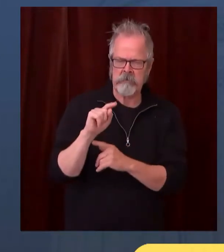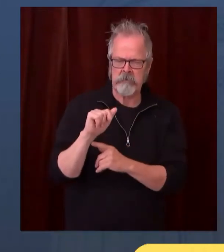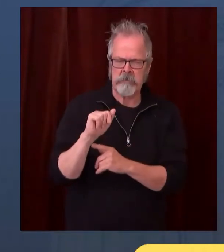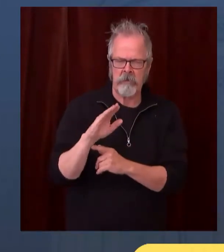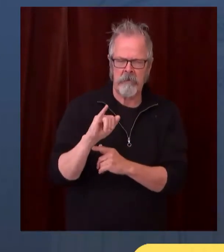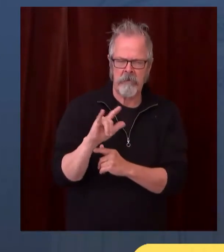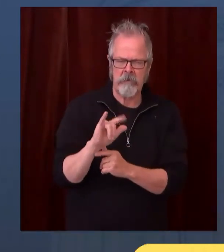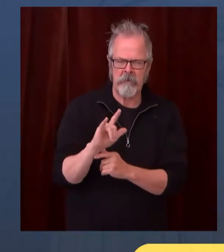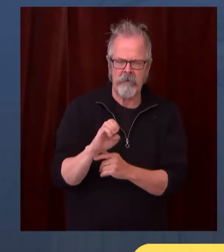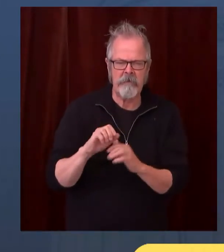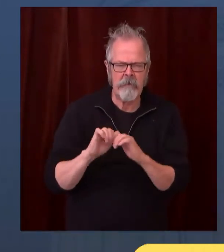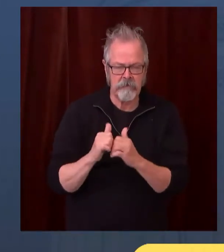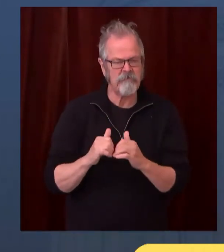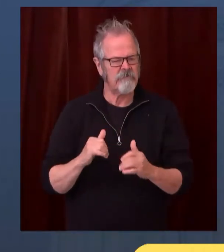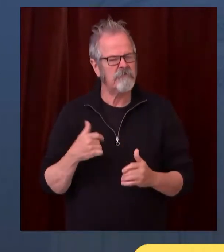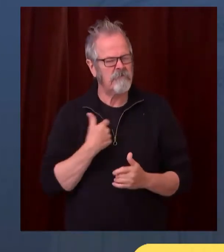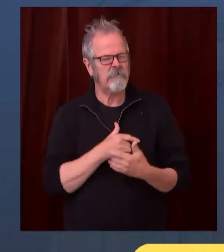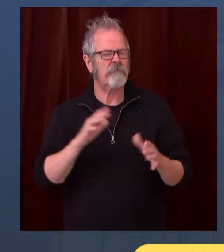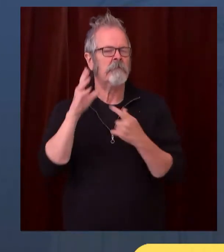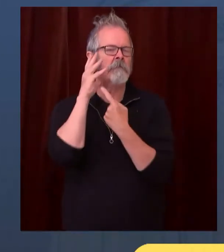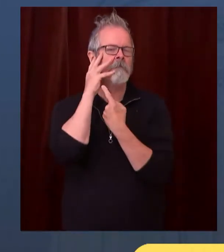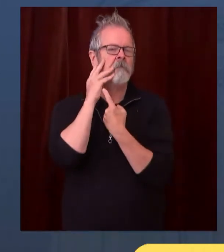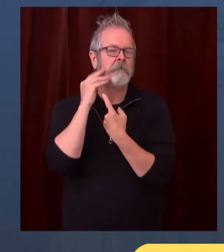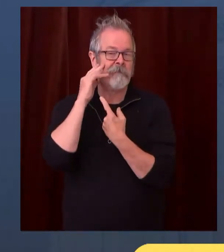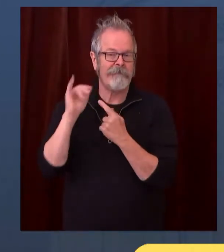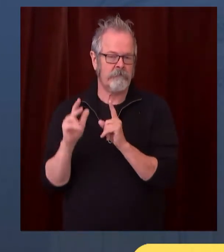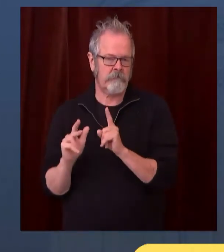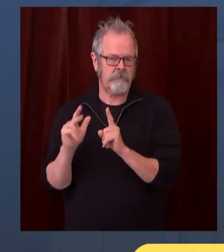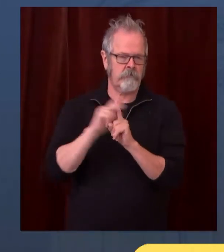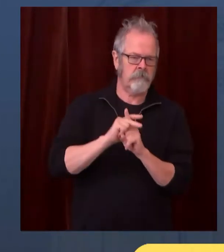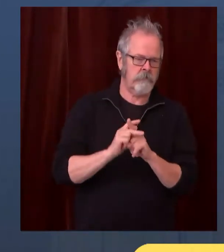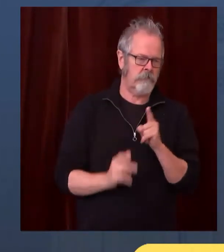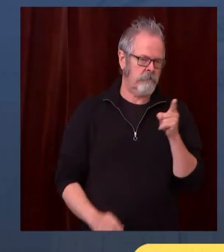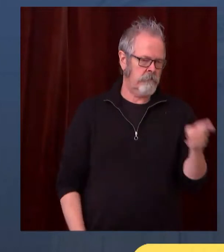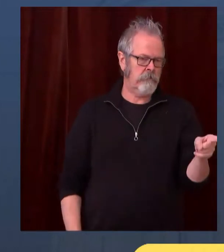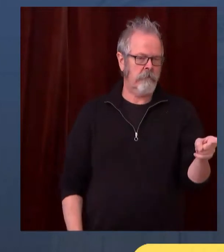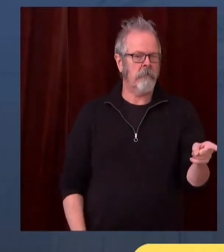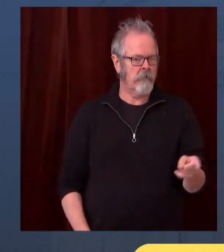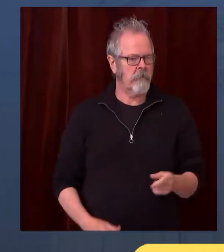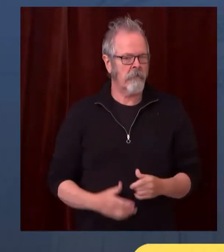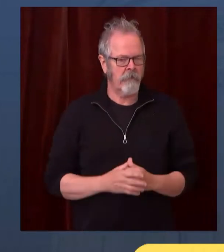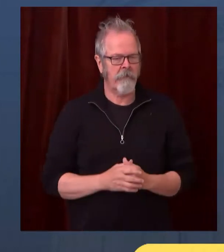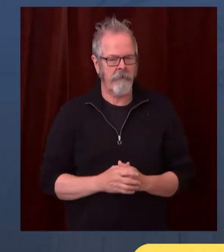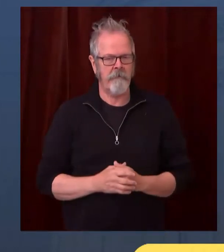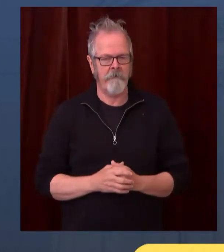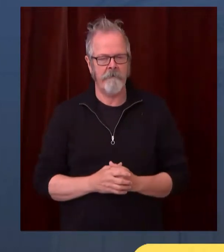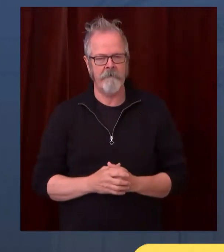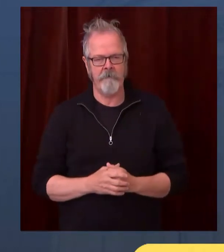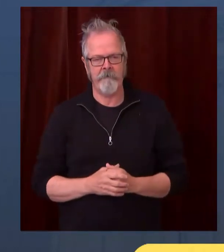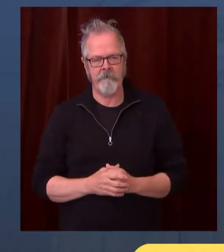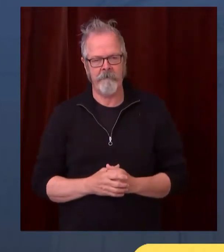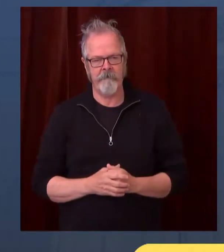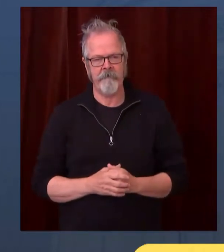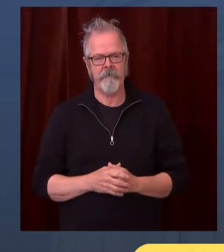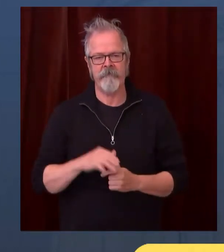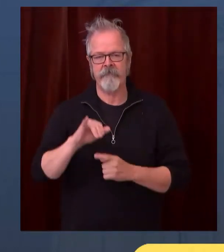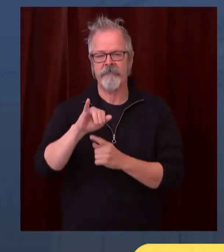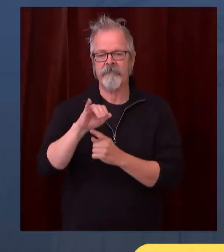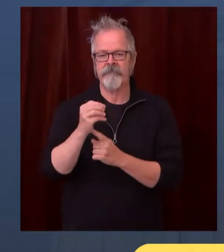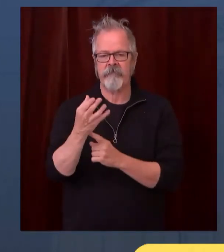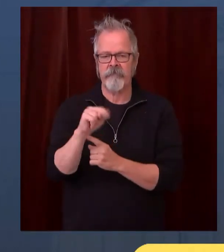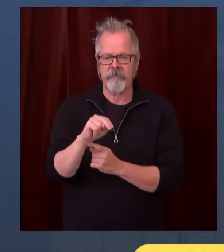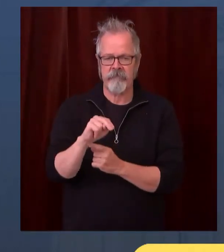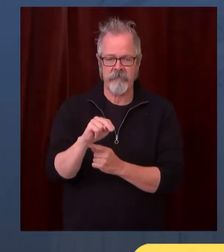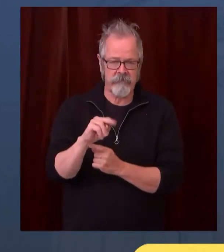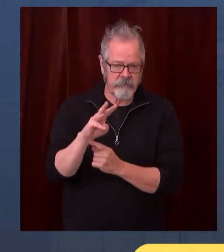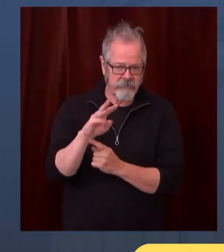This is John. I just want to add, even at the time with Kirkland, we weren't aware that COVID was really circulating in the community.